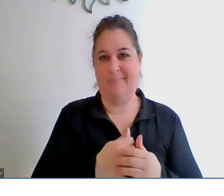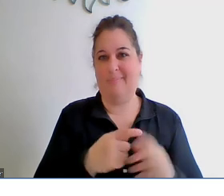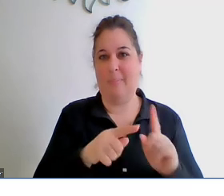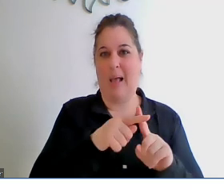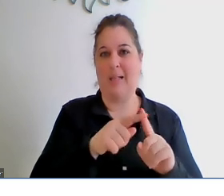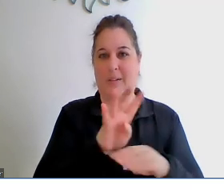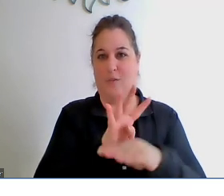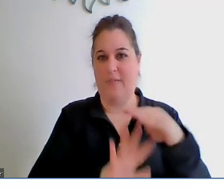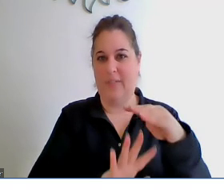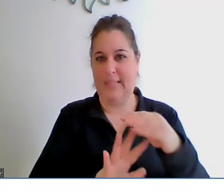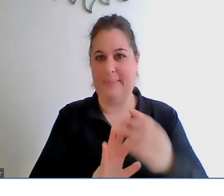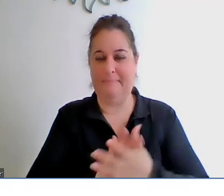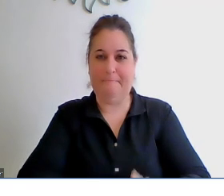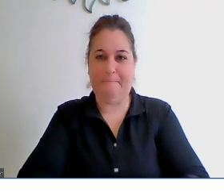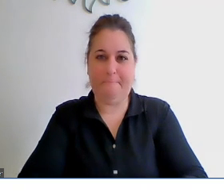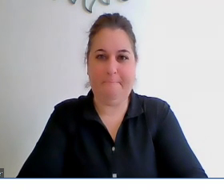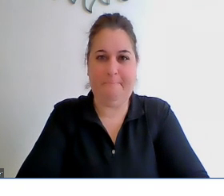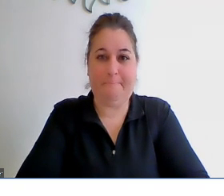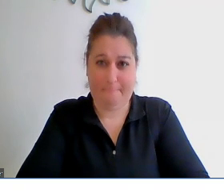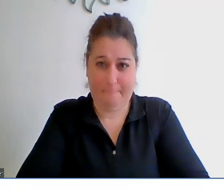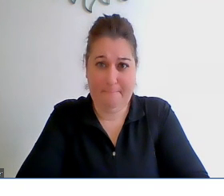it's positive 4/5.